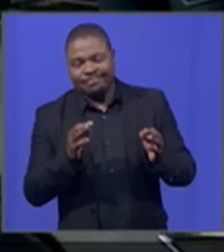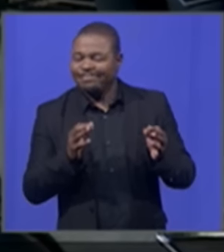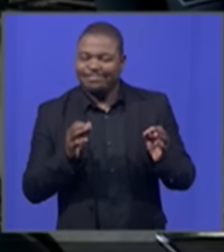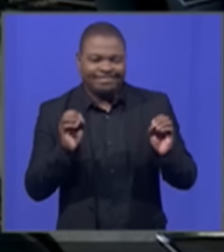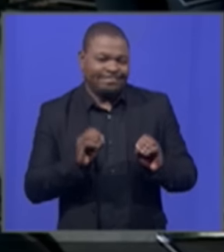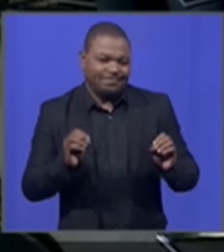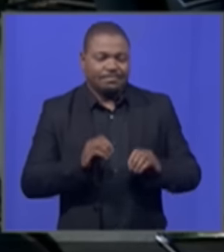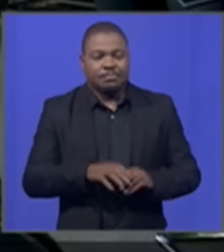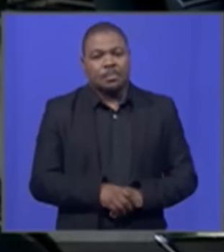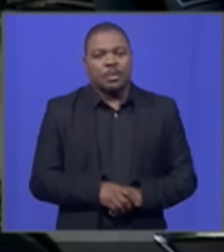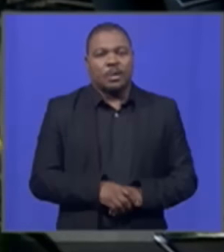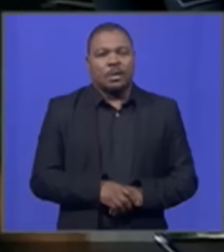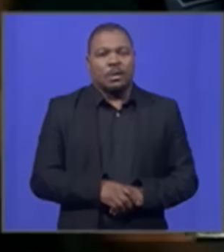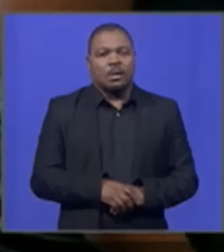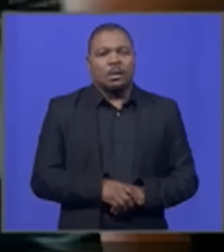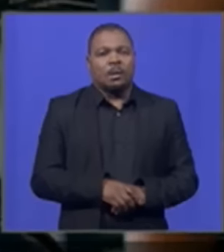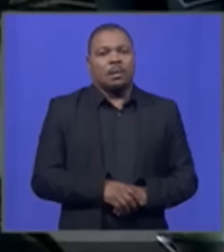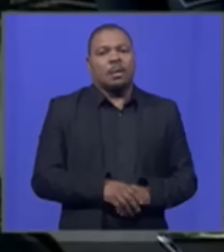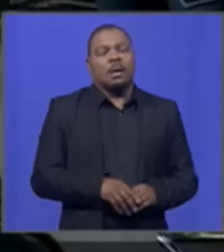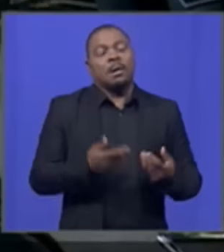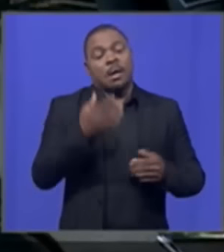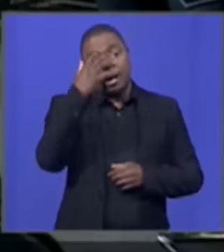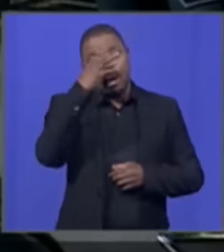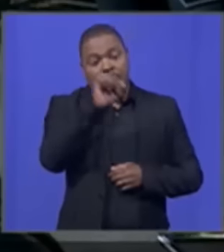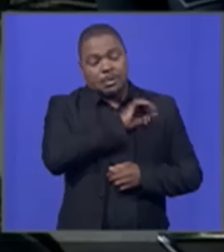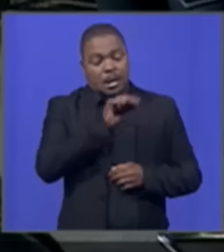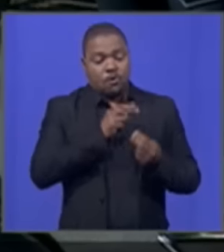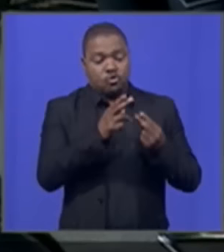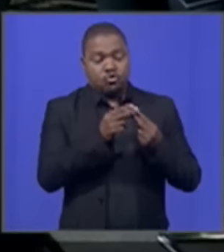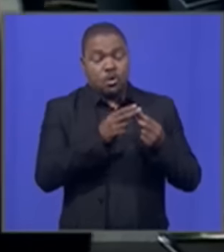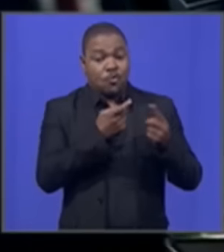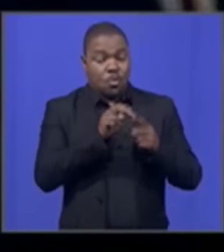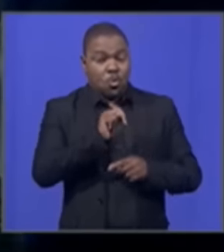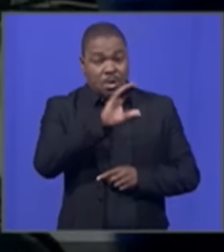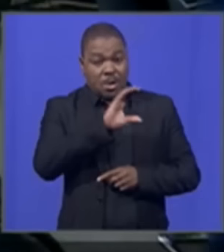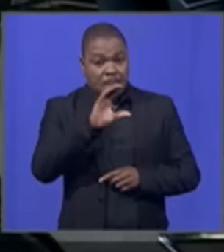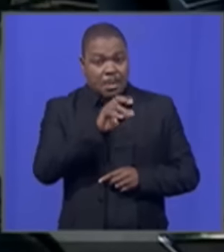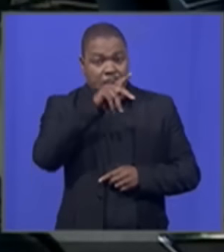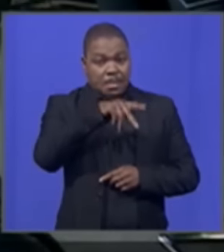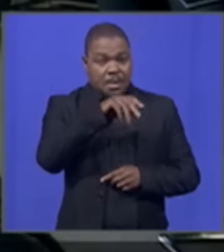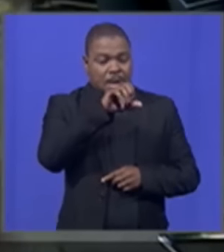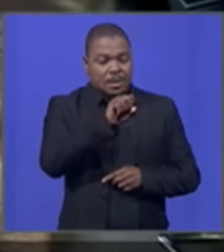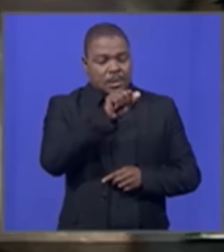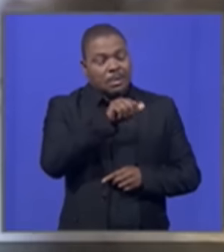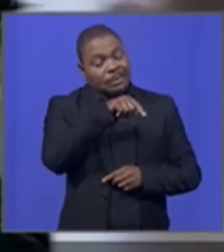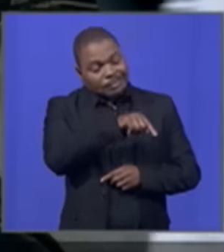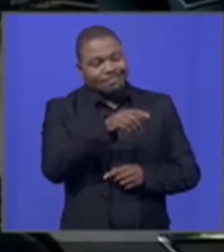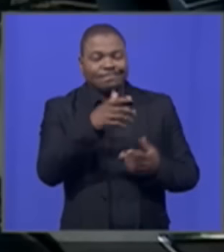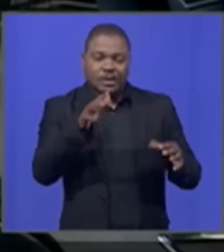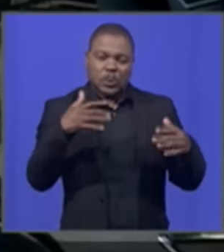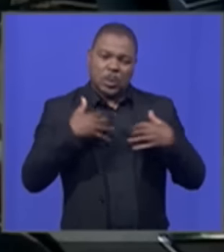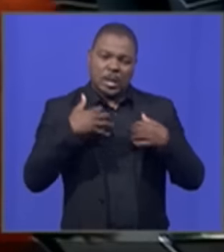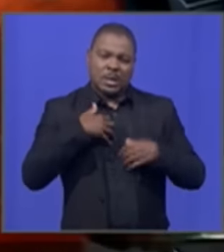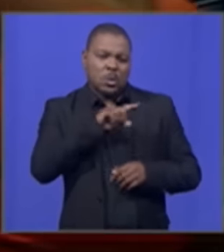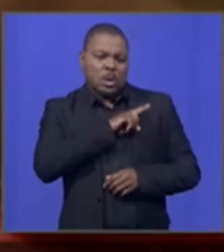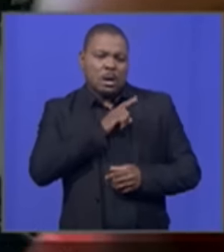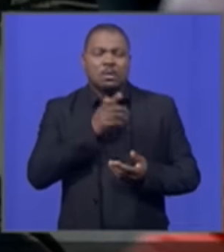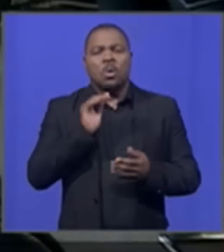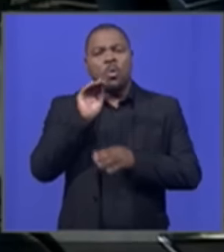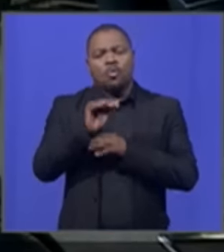teng. Mokgatlo wa Public Servants Association ka Northern Cape o tšweleditše tlhobaelo ka ga go etokolola ga bašomi ba go